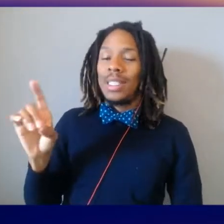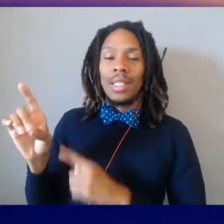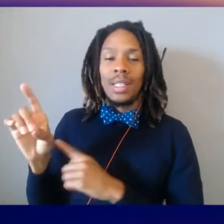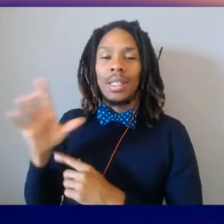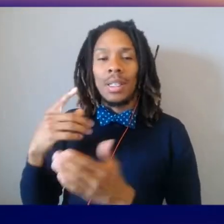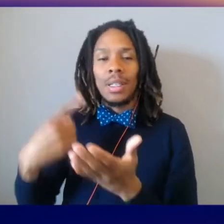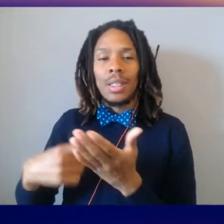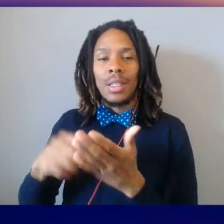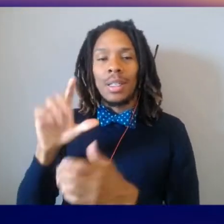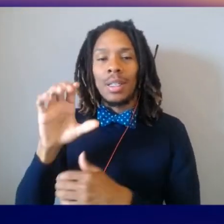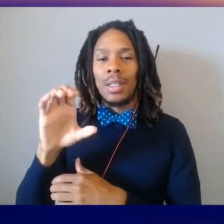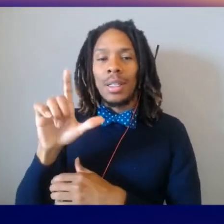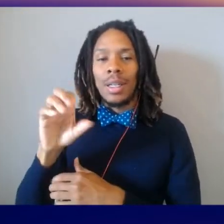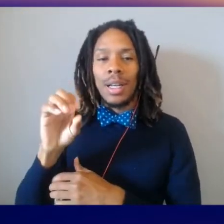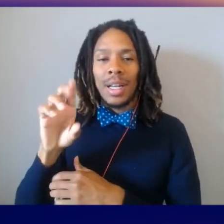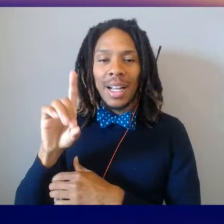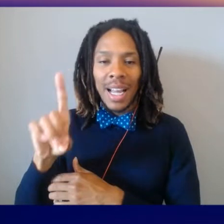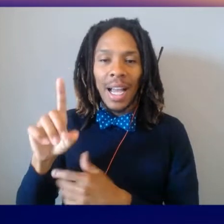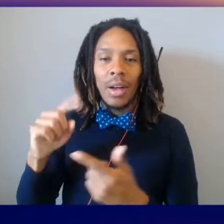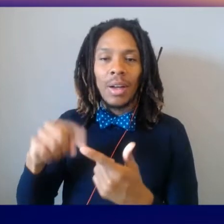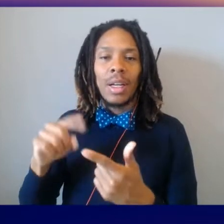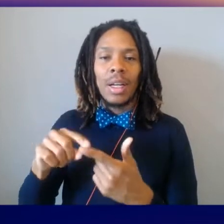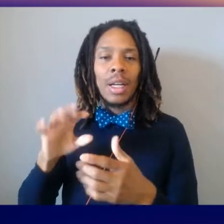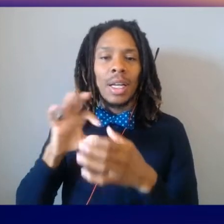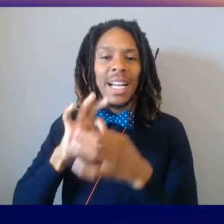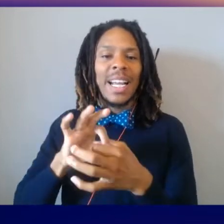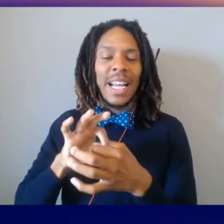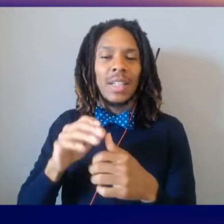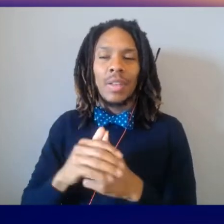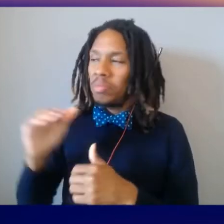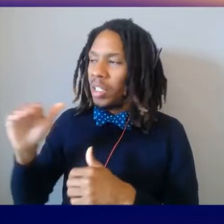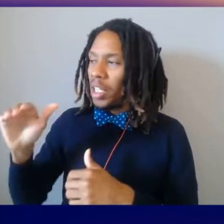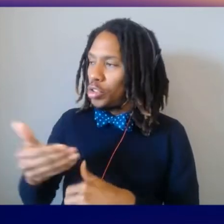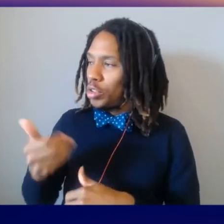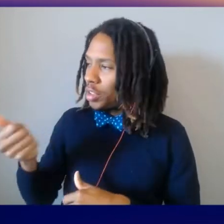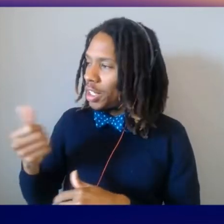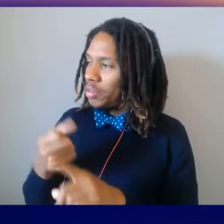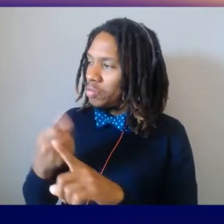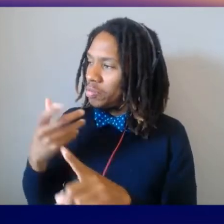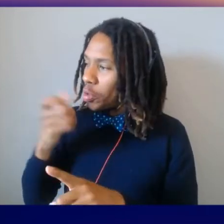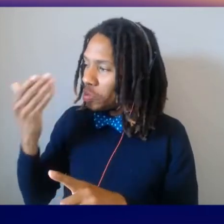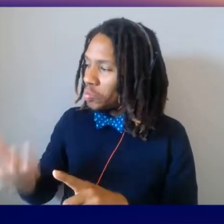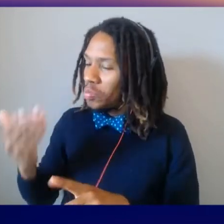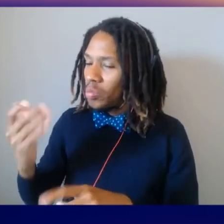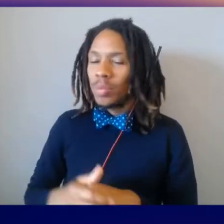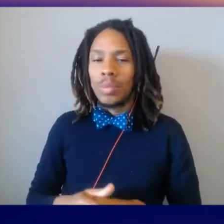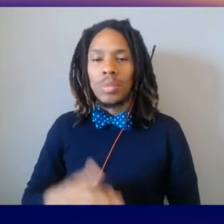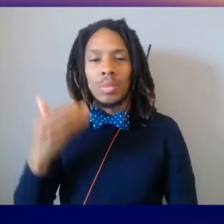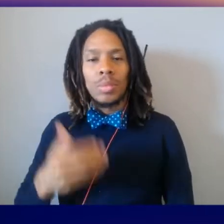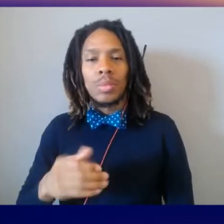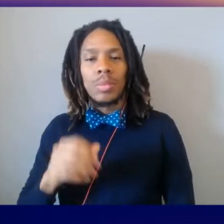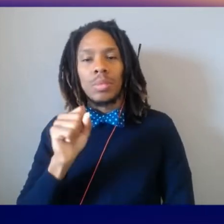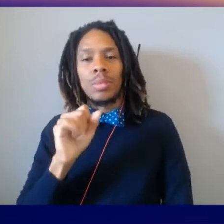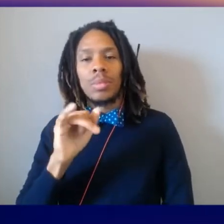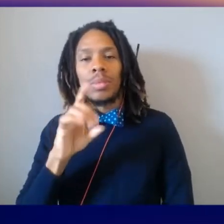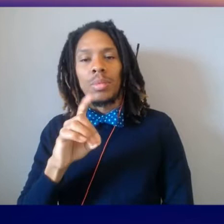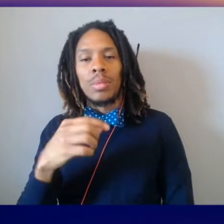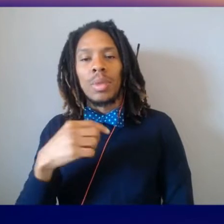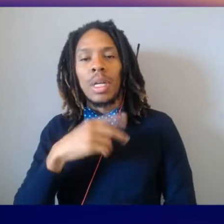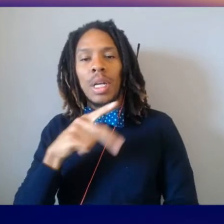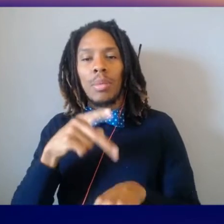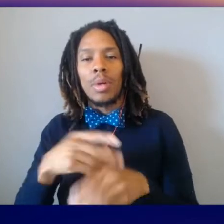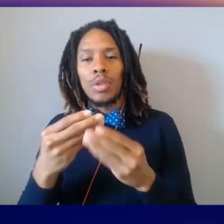Cloud WAN and hybrid connectivity. So Sid, why don't you introduce yourself and tell everyone a little bit about what you do? Yeah, so my name is Sid. I'm a principal